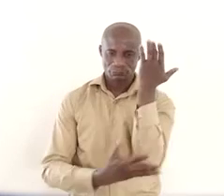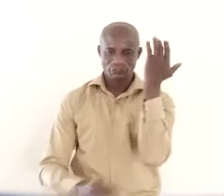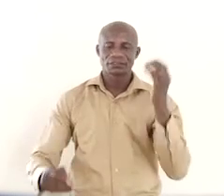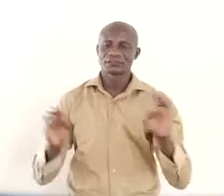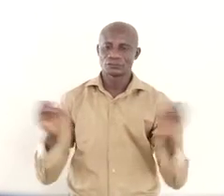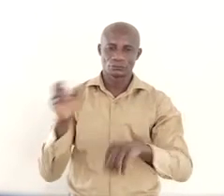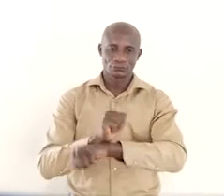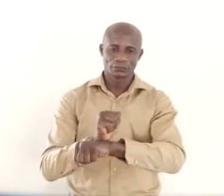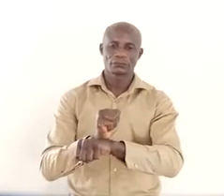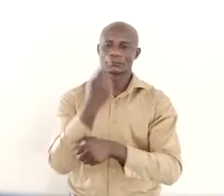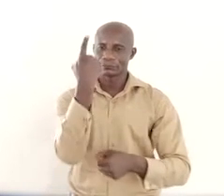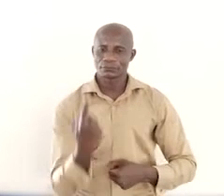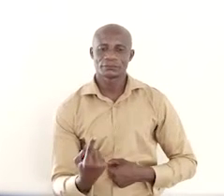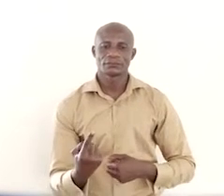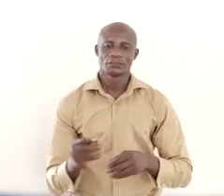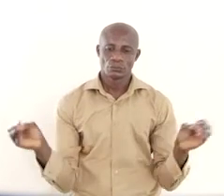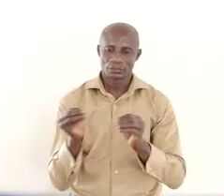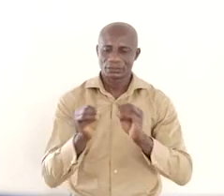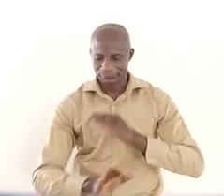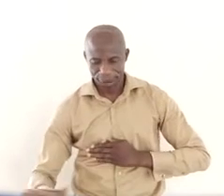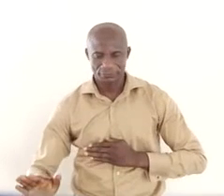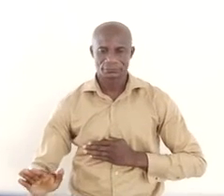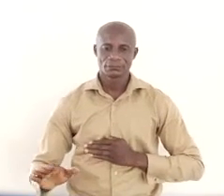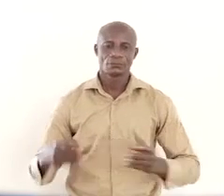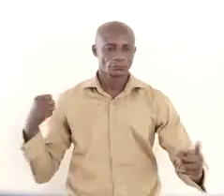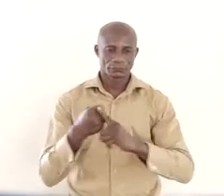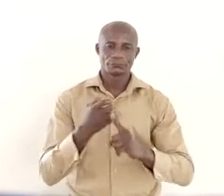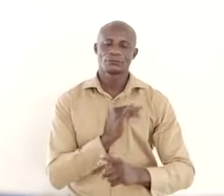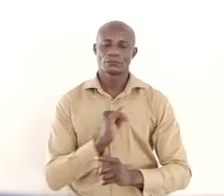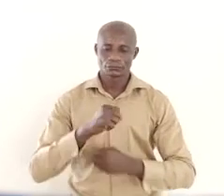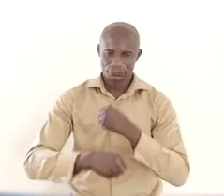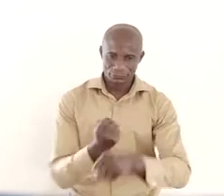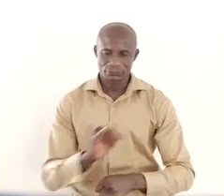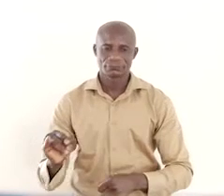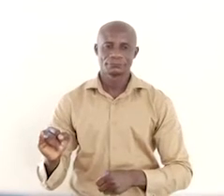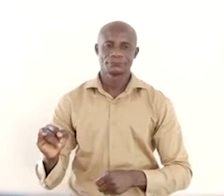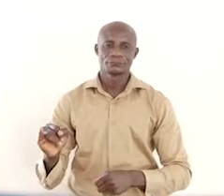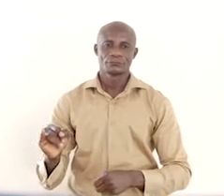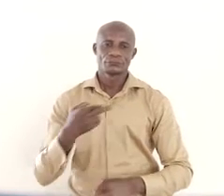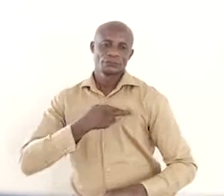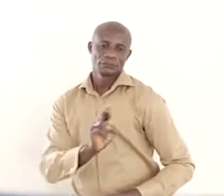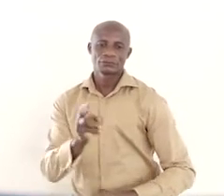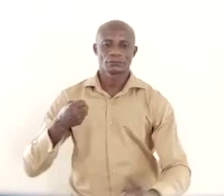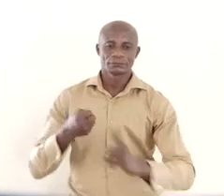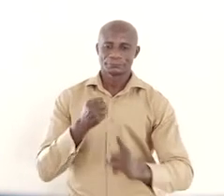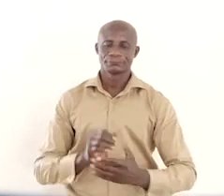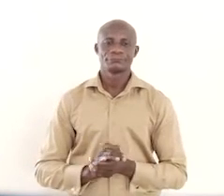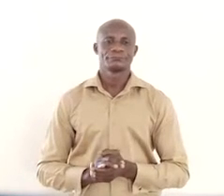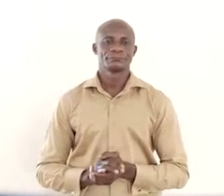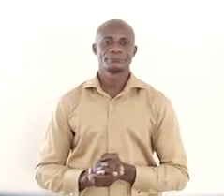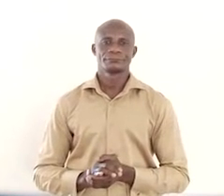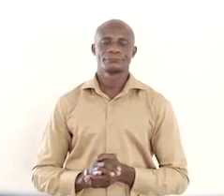poverty or unemployment or loneliness or childlessness or persecution or suffering religious